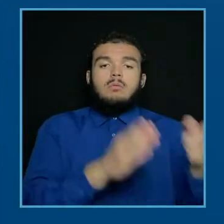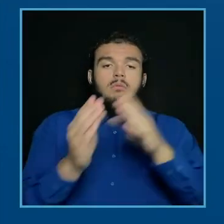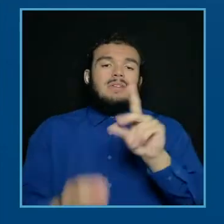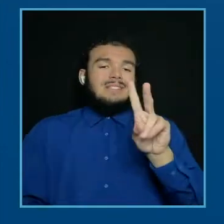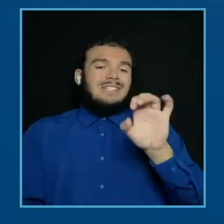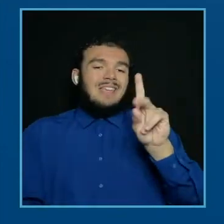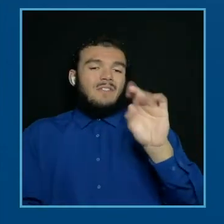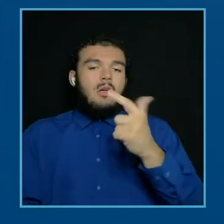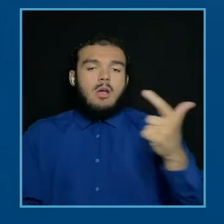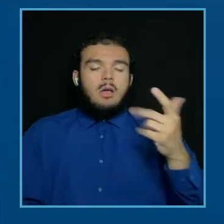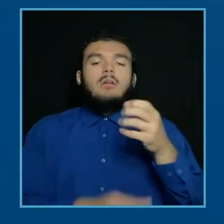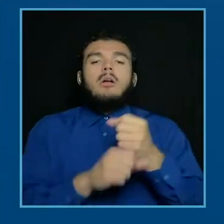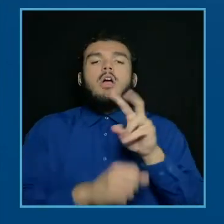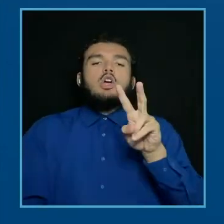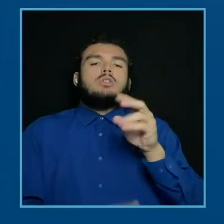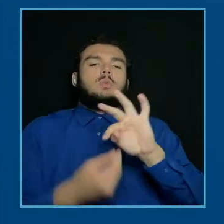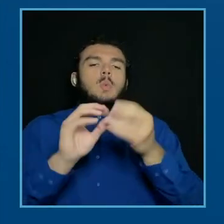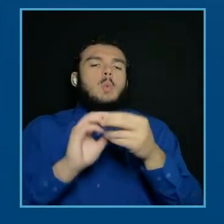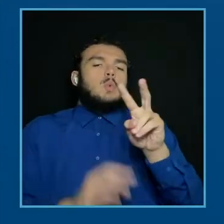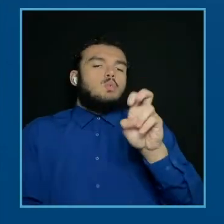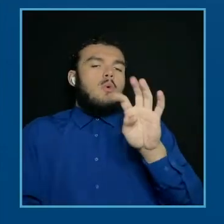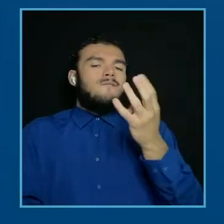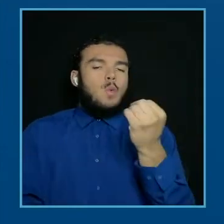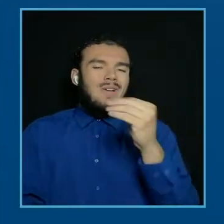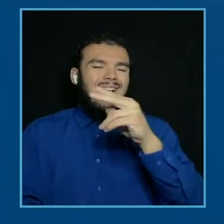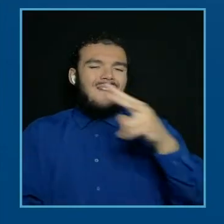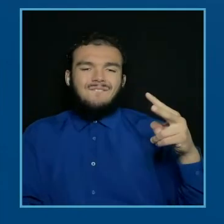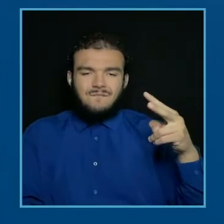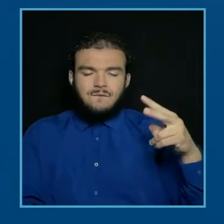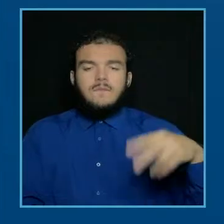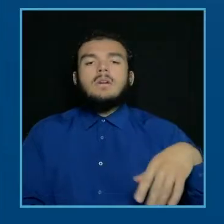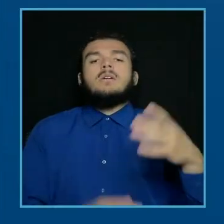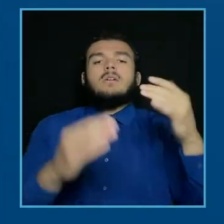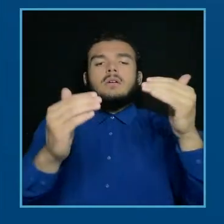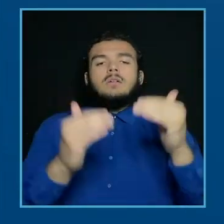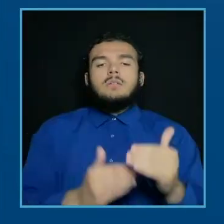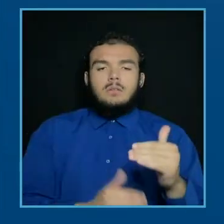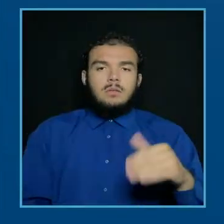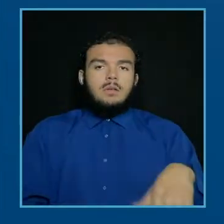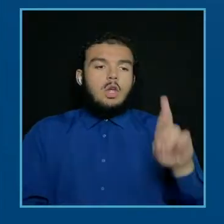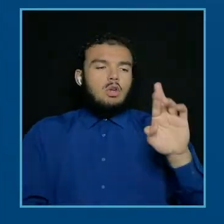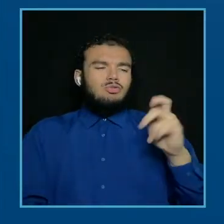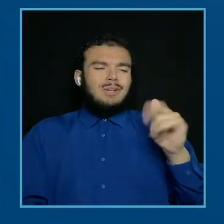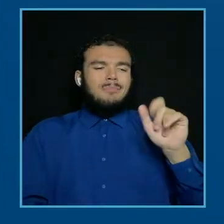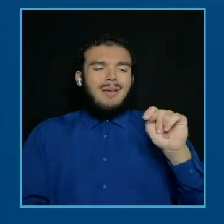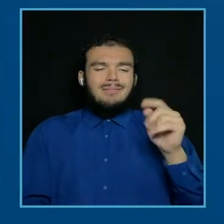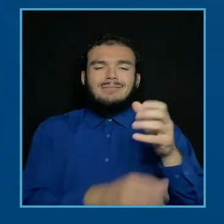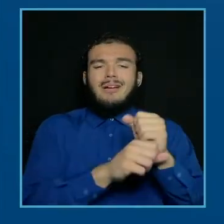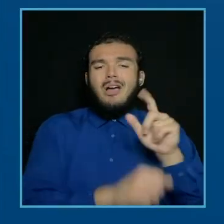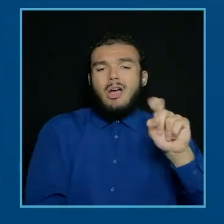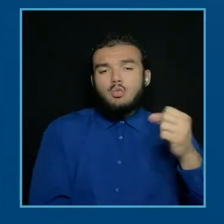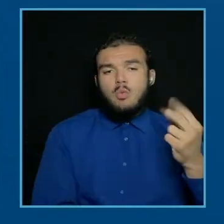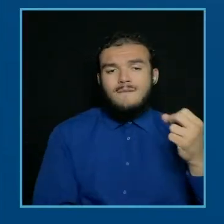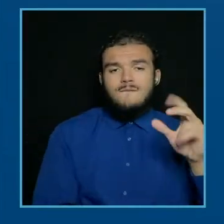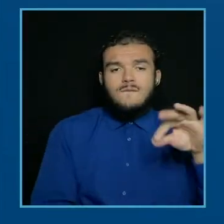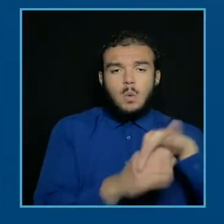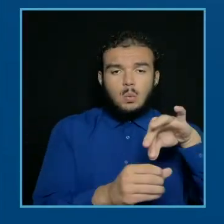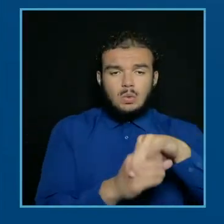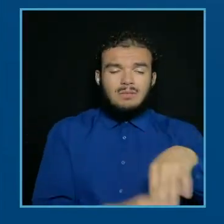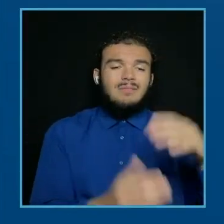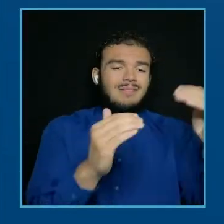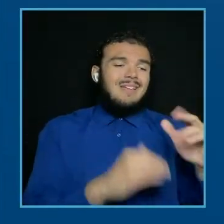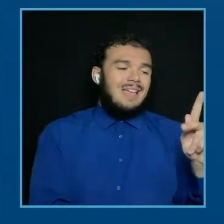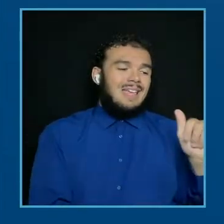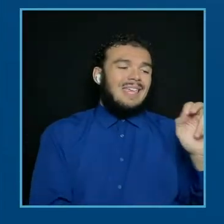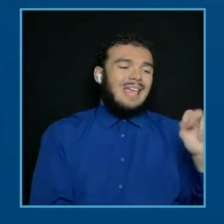received 214.5 votes, Gina Repass received 112 votes, Kaylin Free